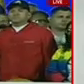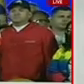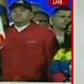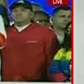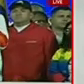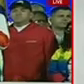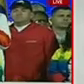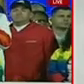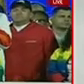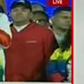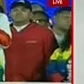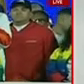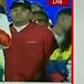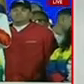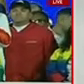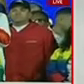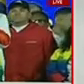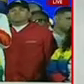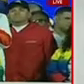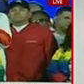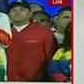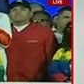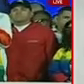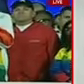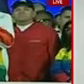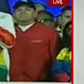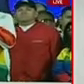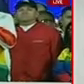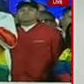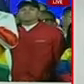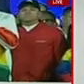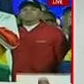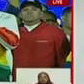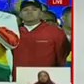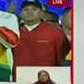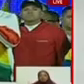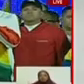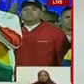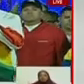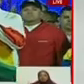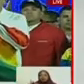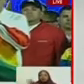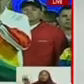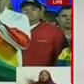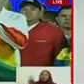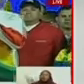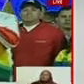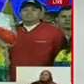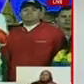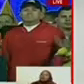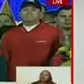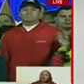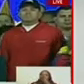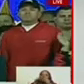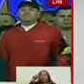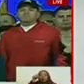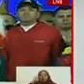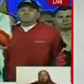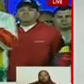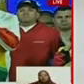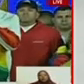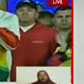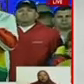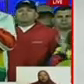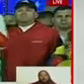They'll try everything to divide and conquer the region, precisely because they won't